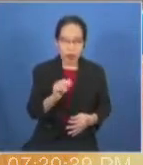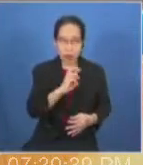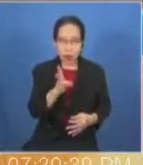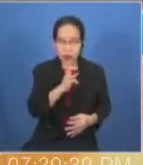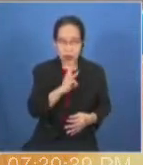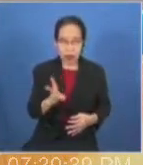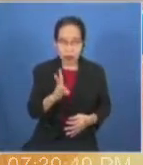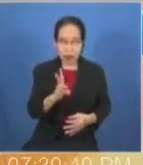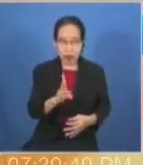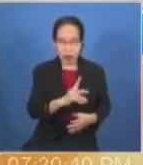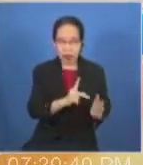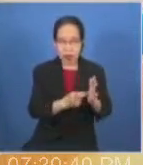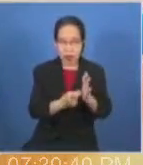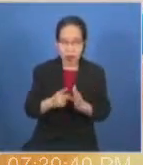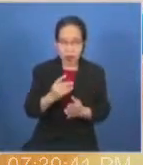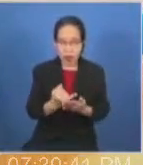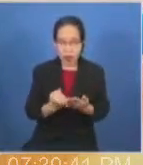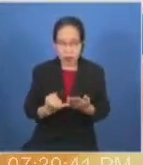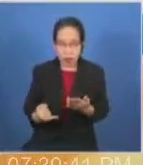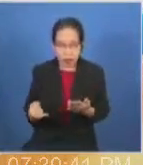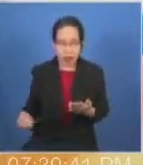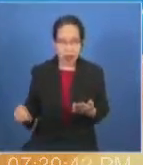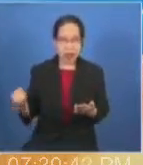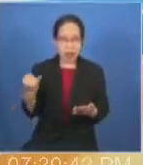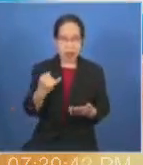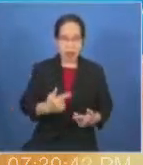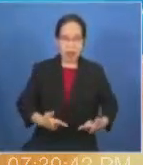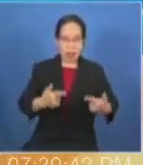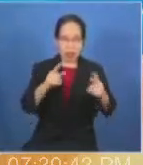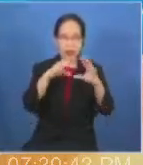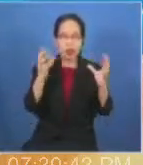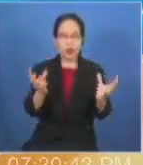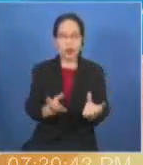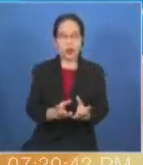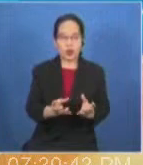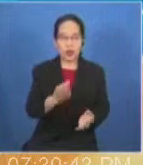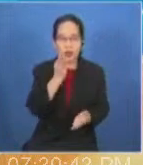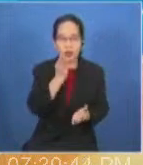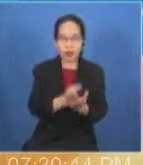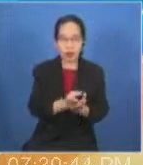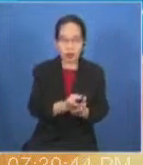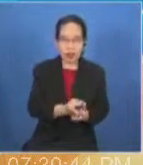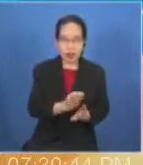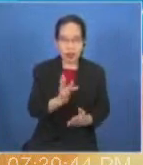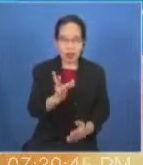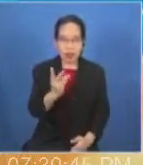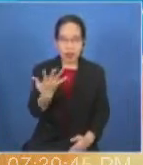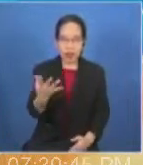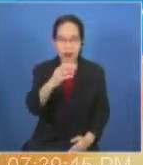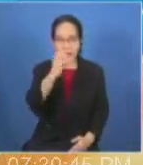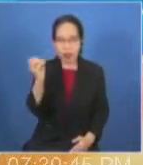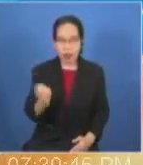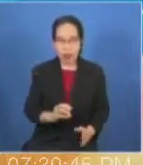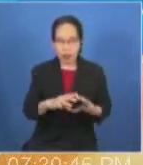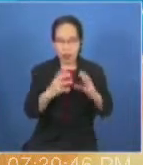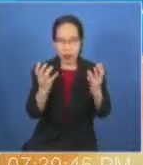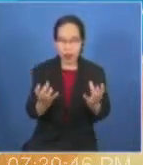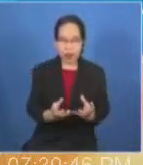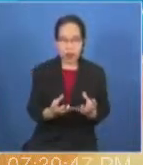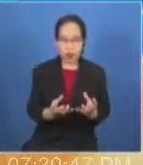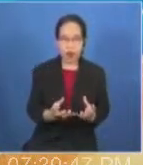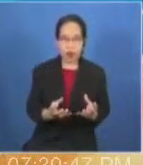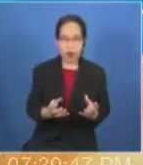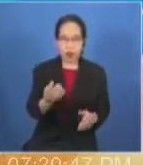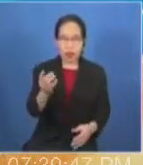It is known to us that water is considered one of the key ingredients of this life. In fact, 75% of